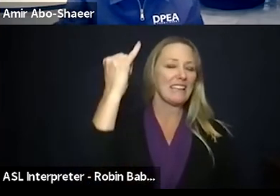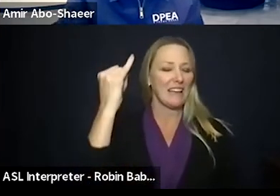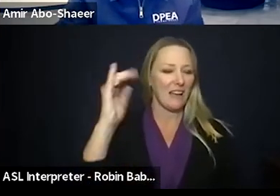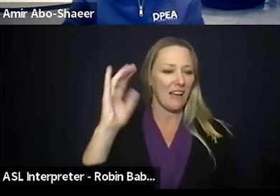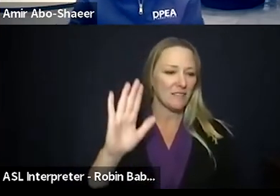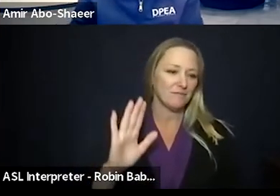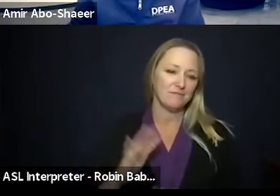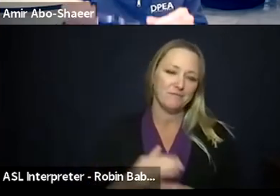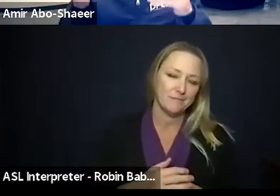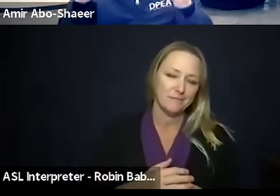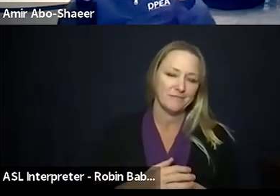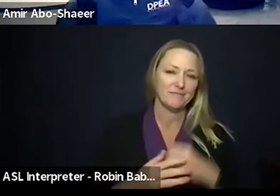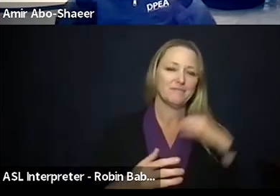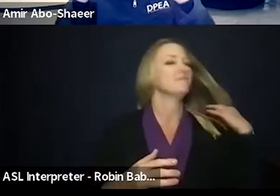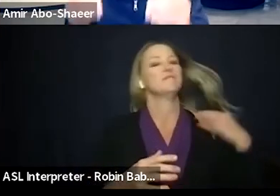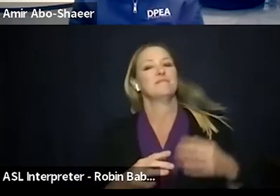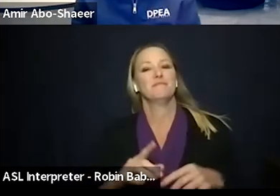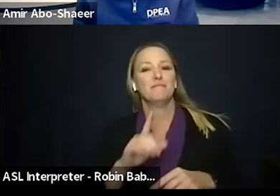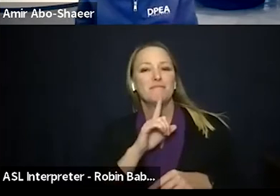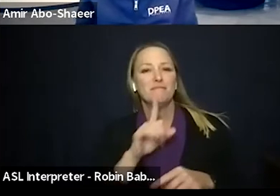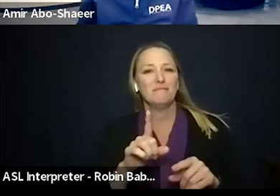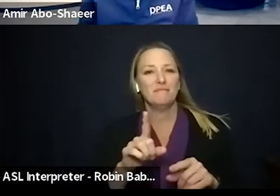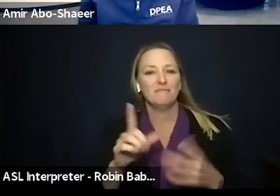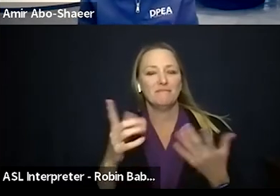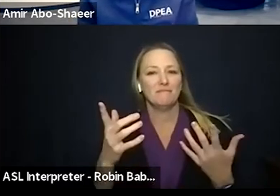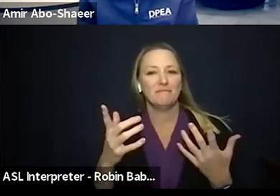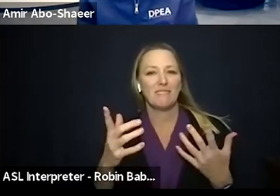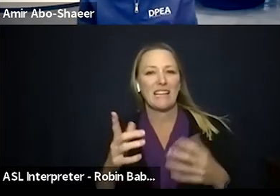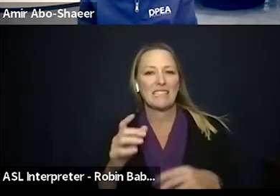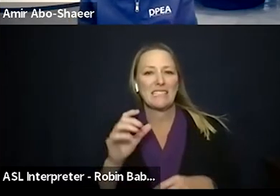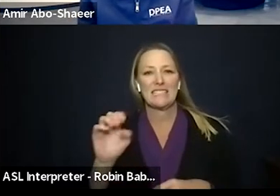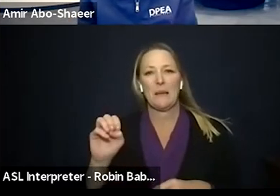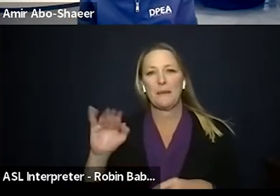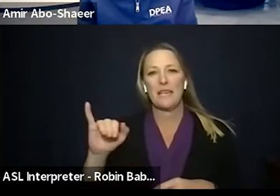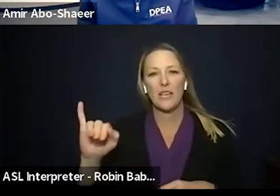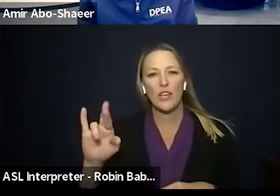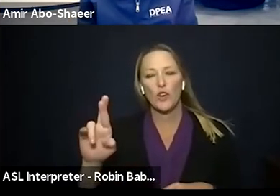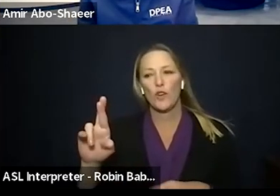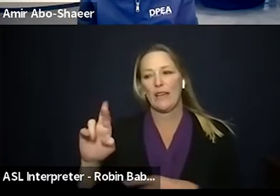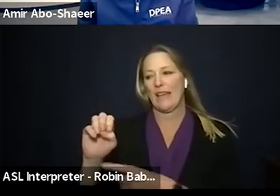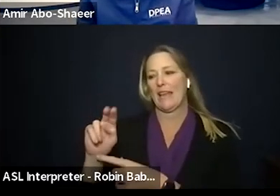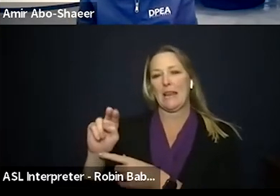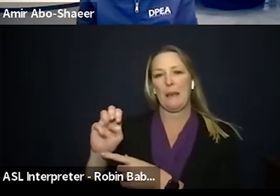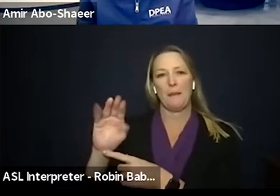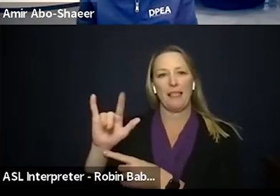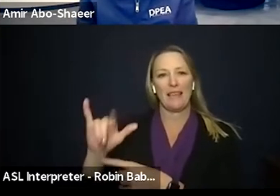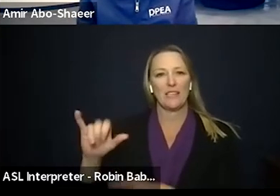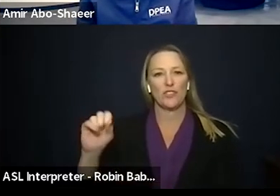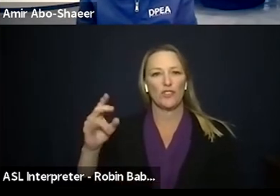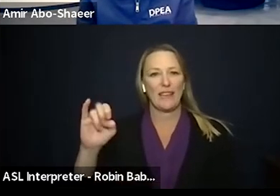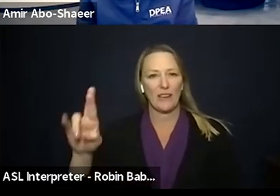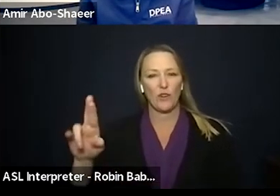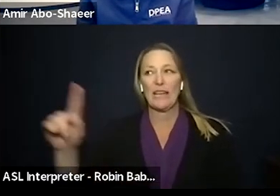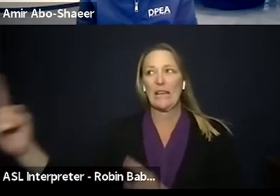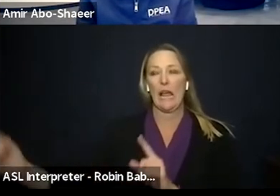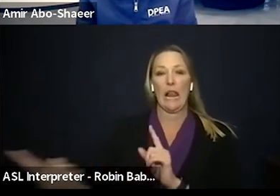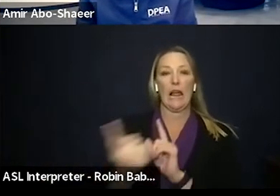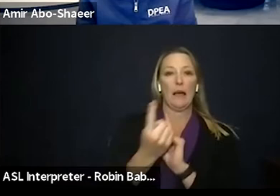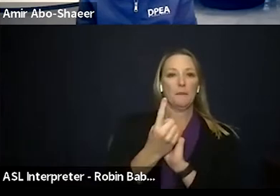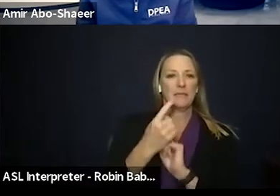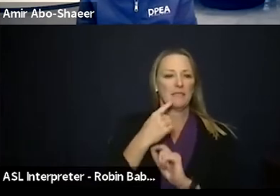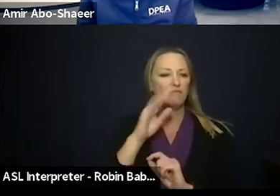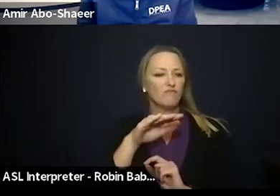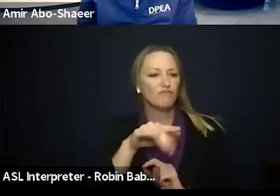but but really it's amir and emily shair who came to the foundation and asked if we thought we could